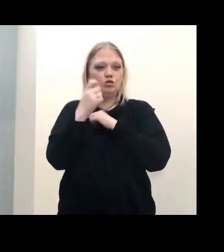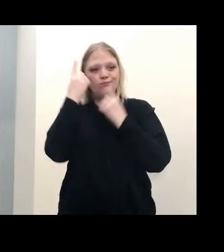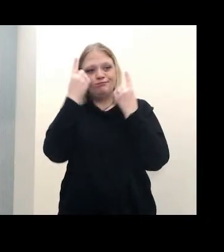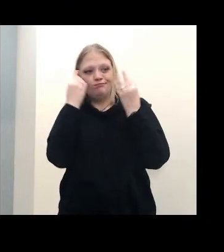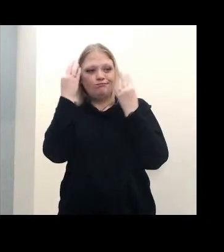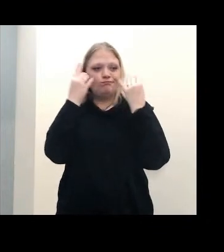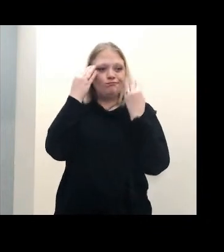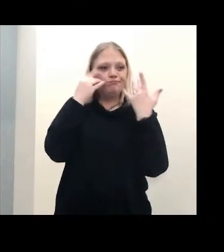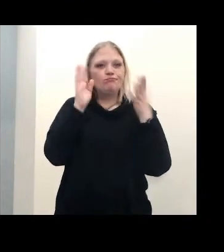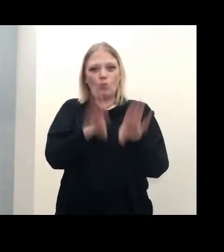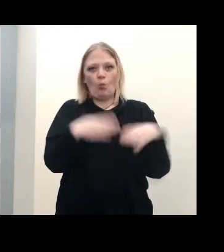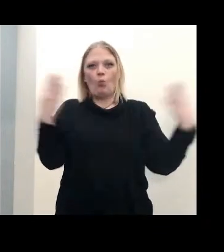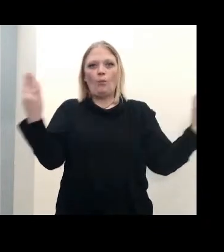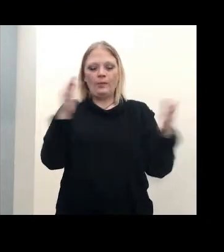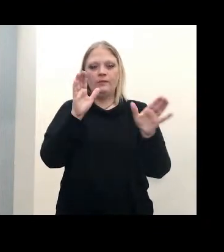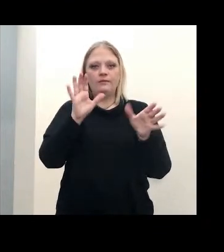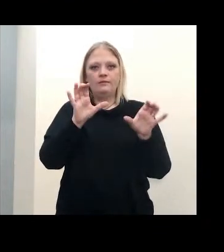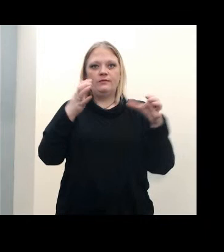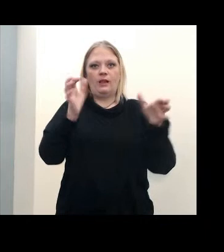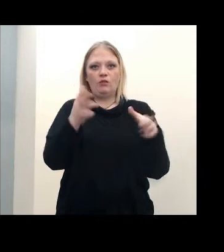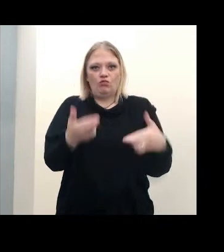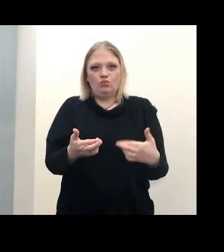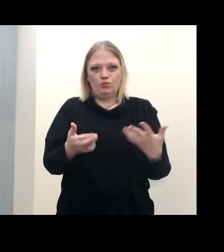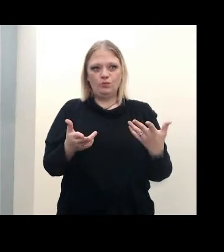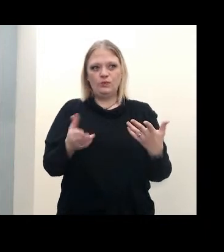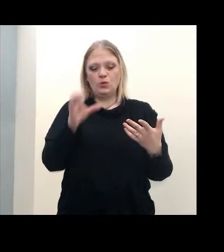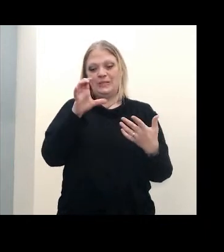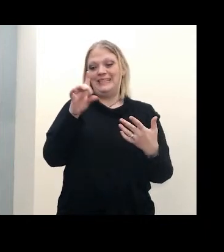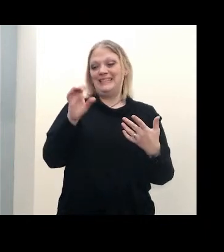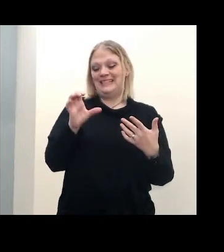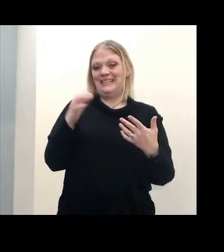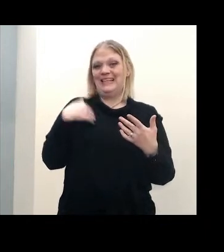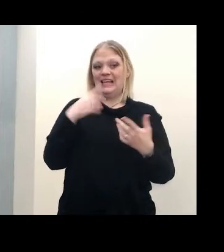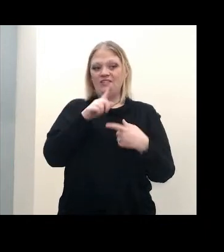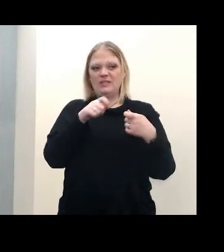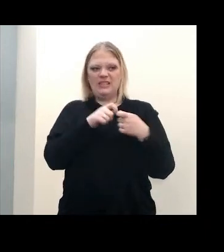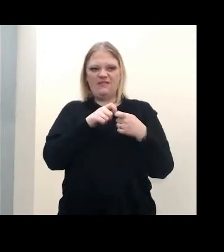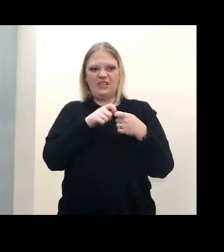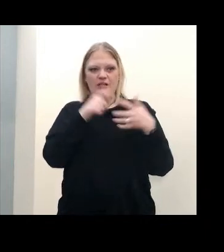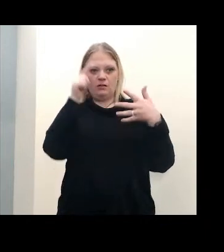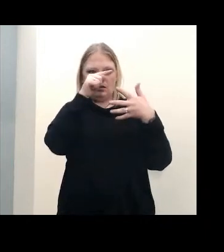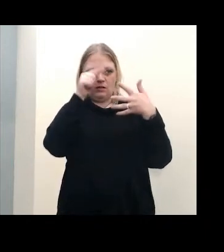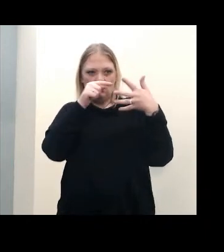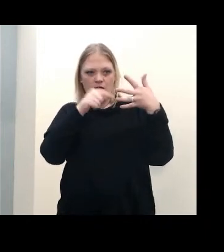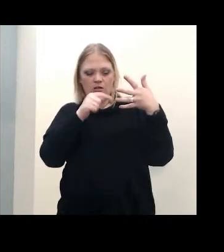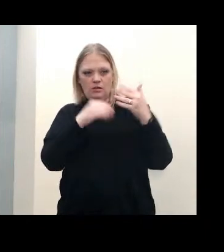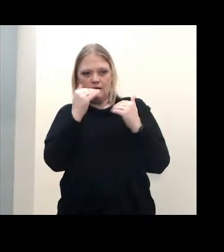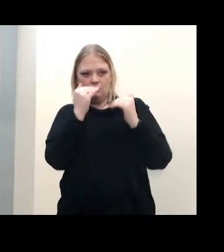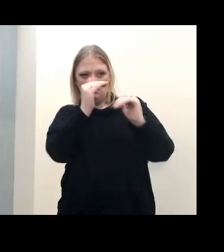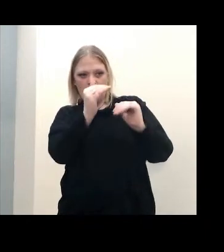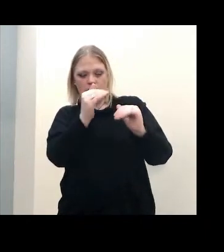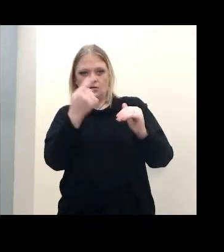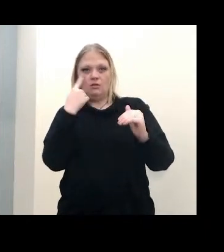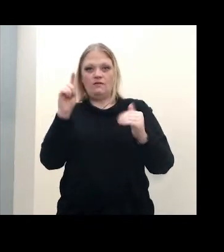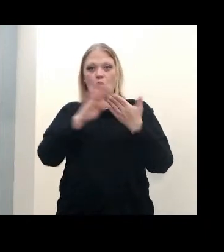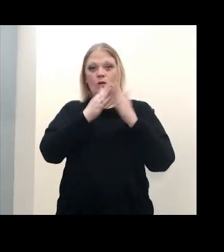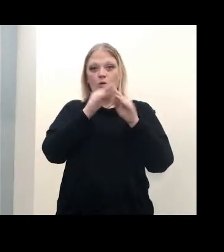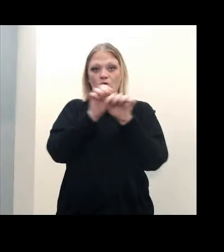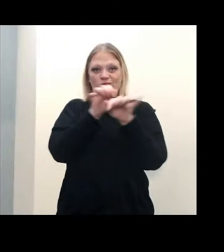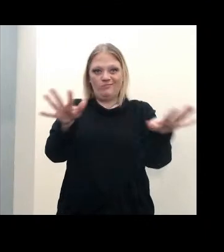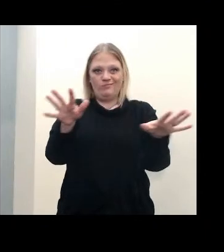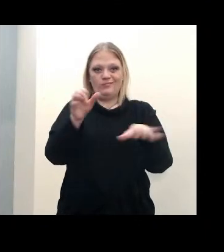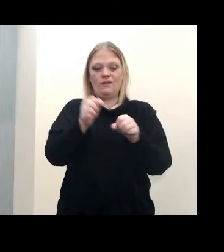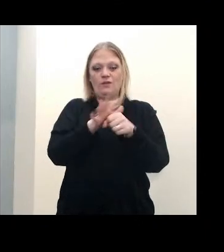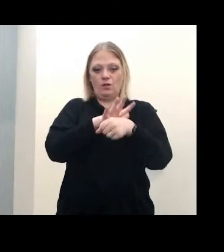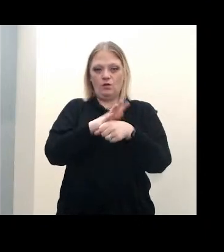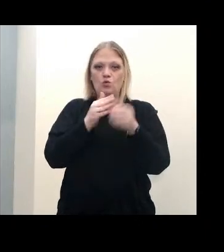up classrooms. And the CDC has a specific indicators and thresholds for community transmission of COVID-19 to help